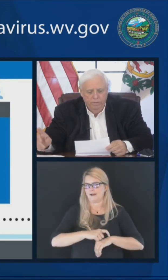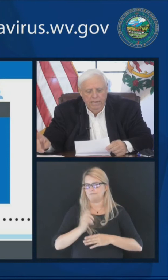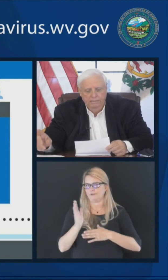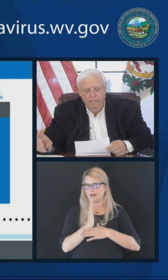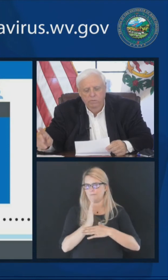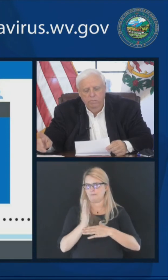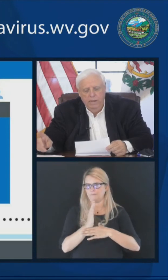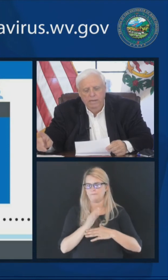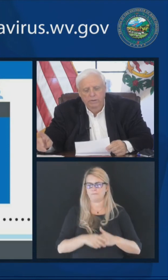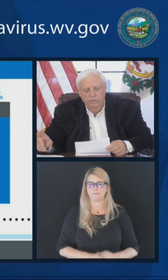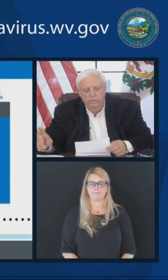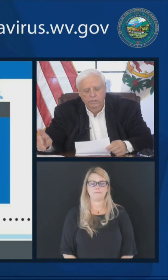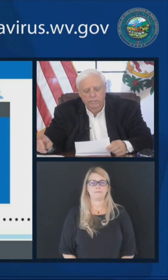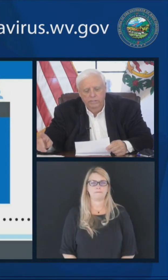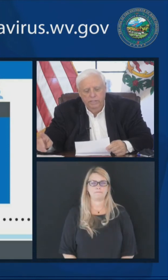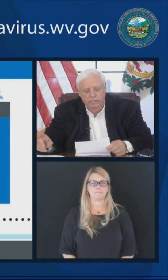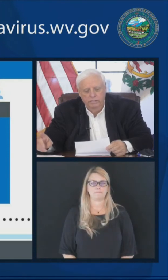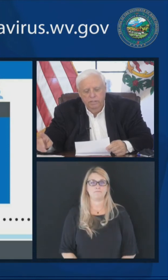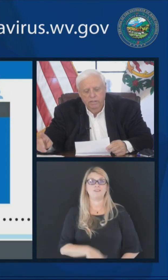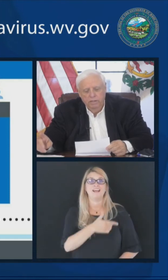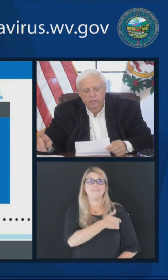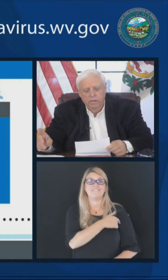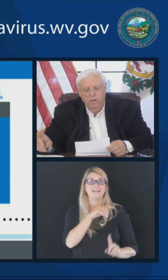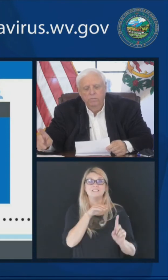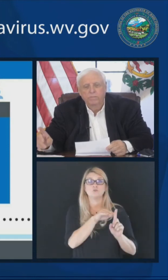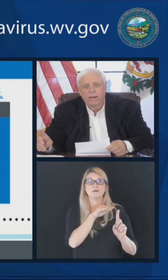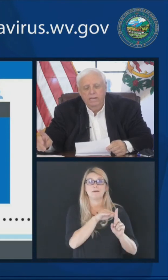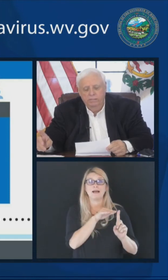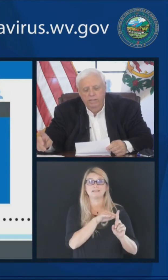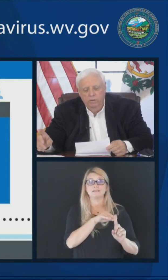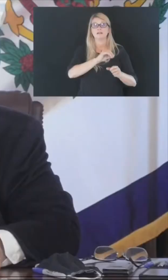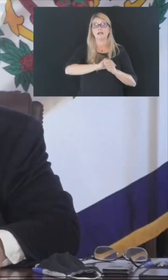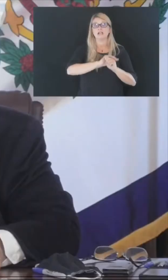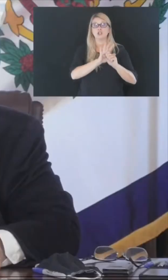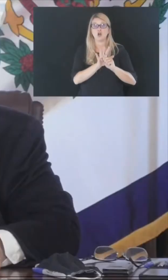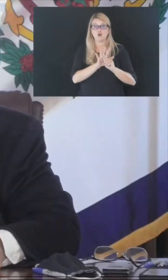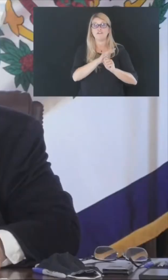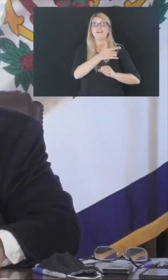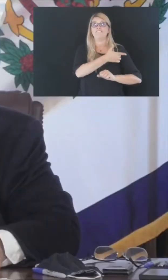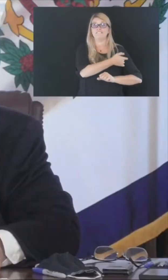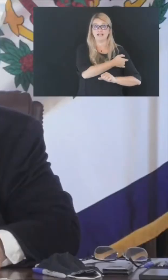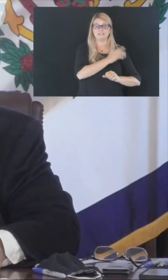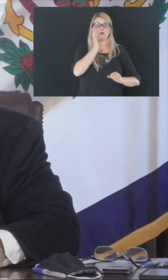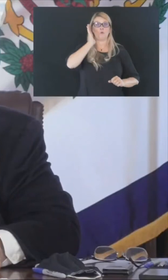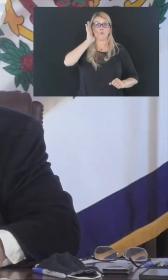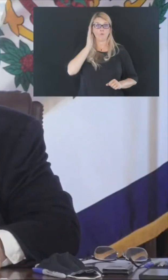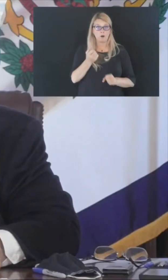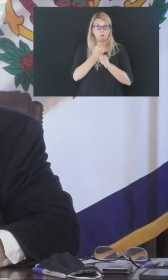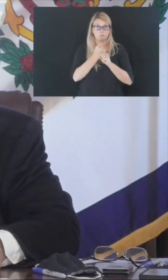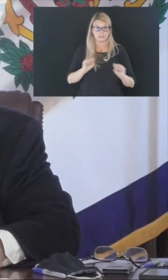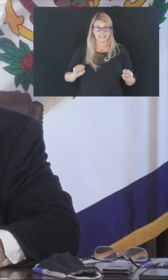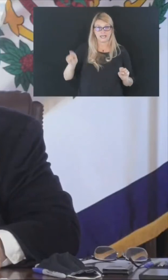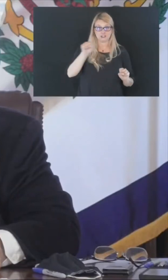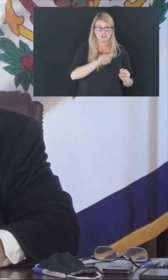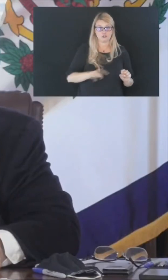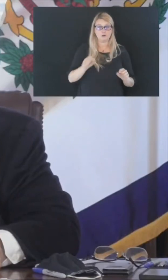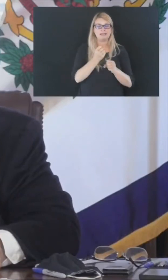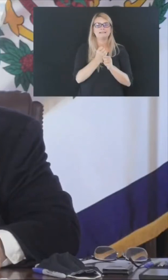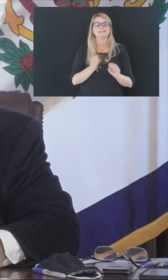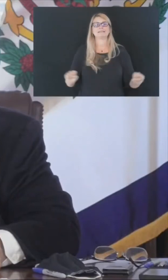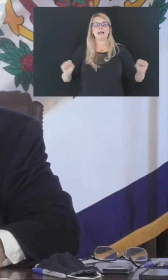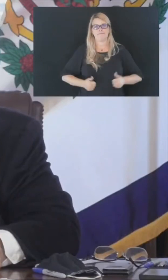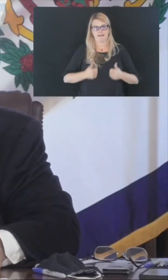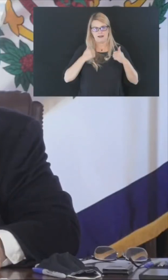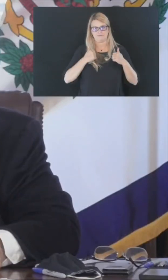Some vaccine reminders are just this. The COVID vaccine will protect us from this virus and save lives. There's